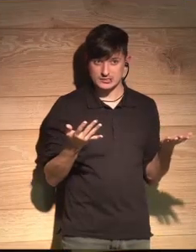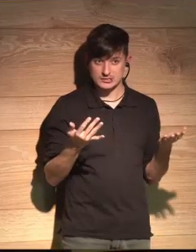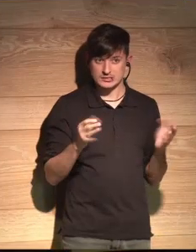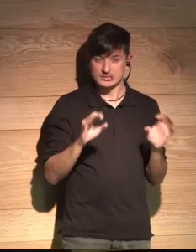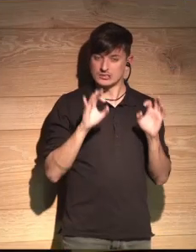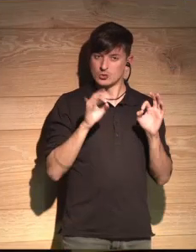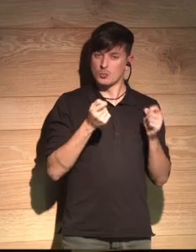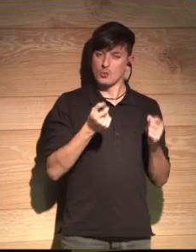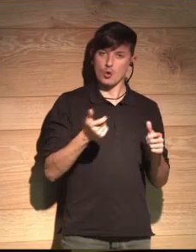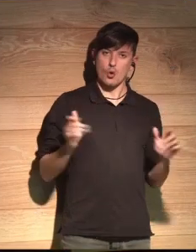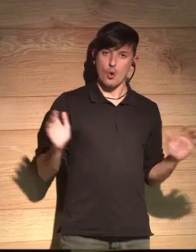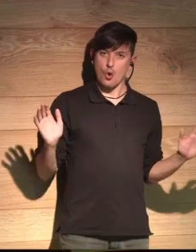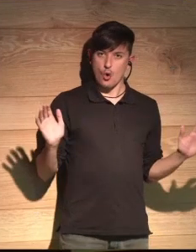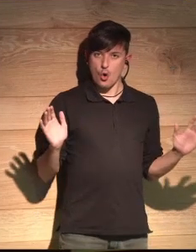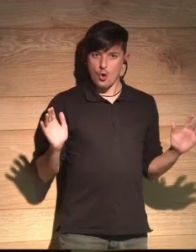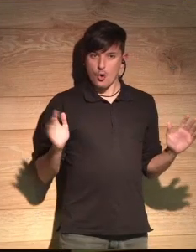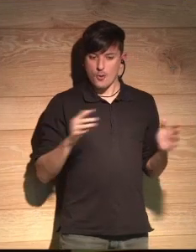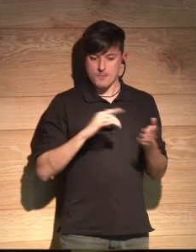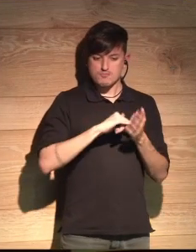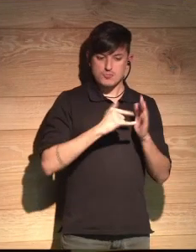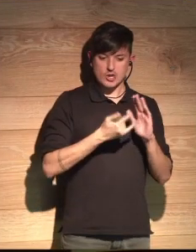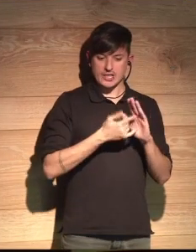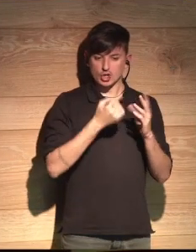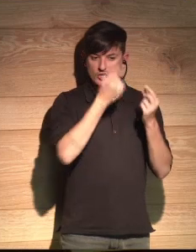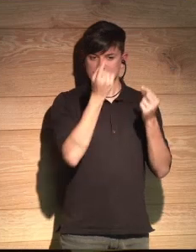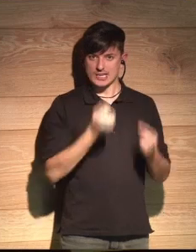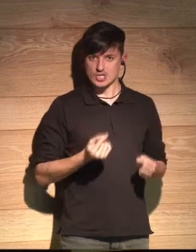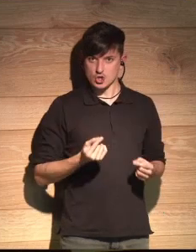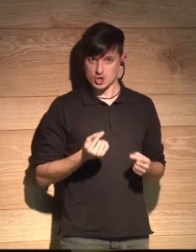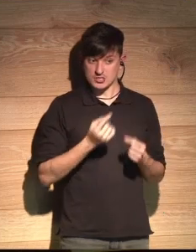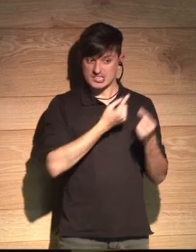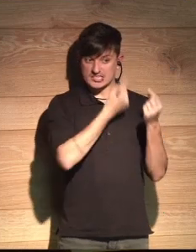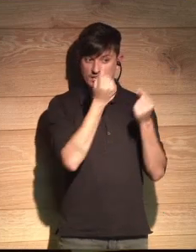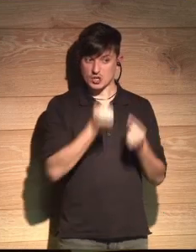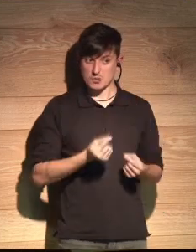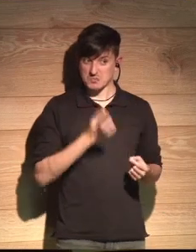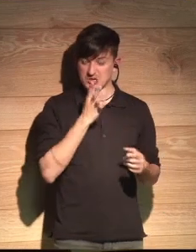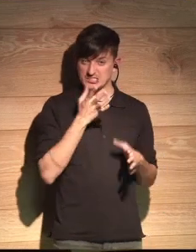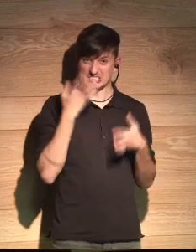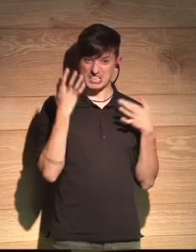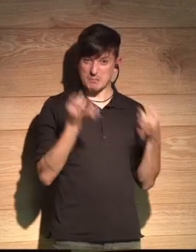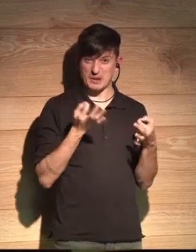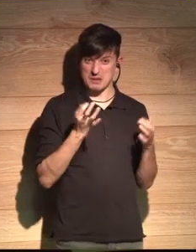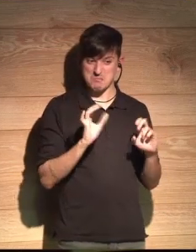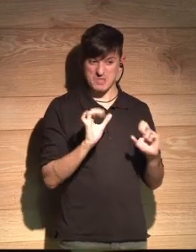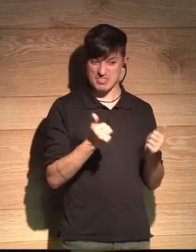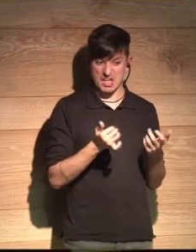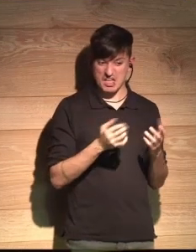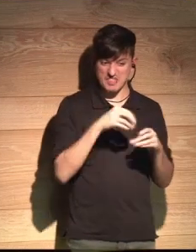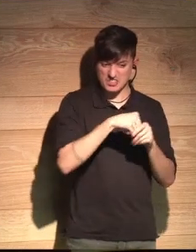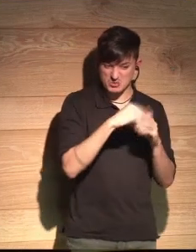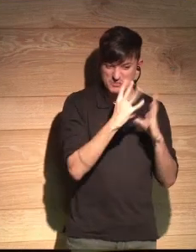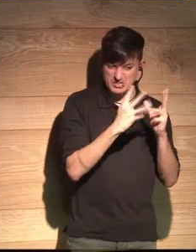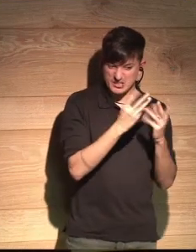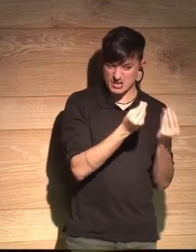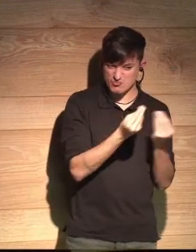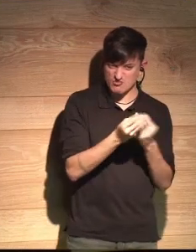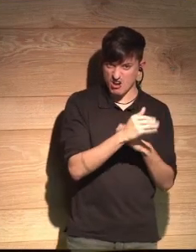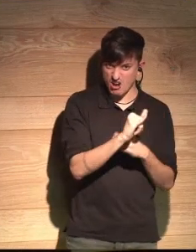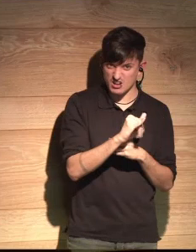In these journals, really you can read a lot of things, design projects, for example, because they always start